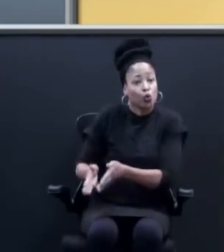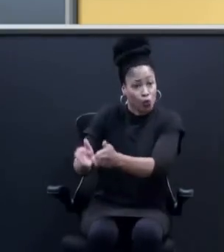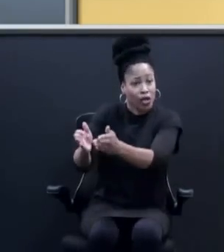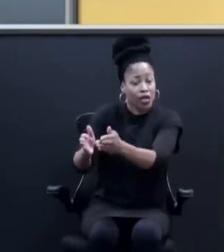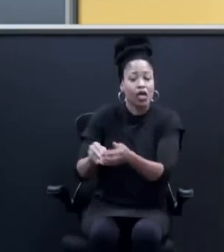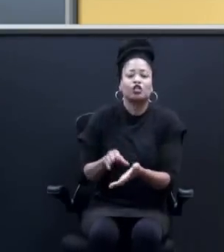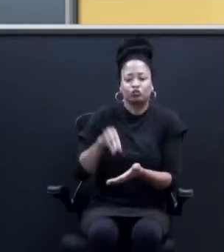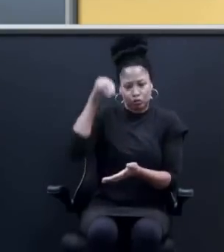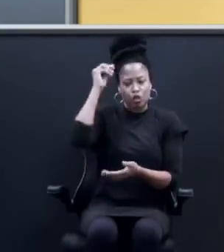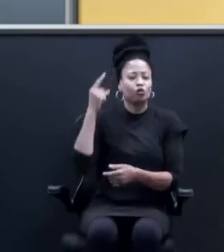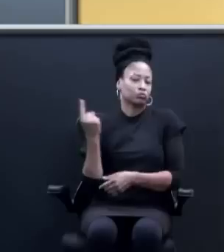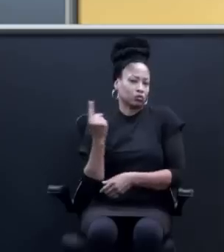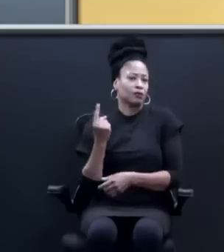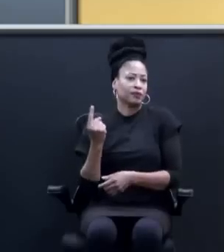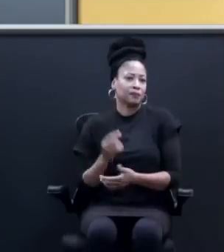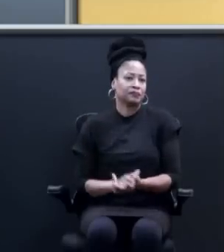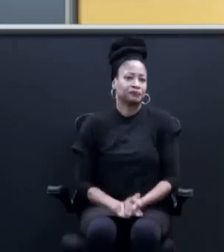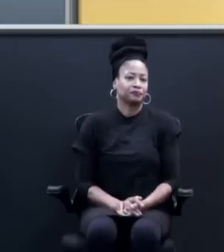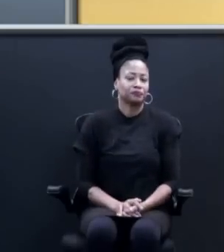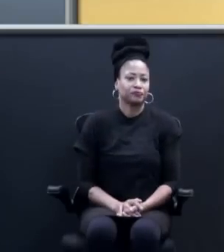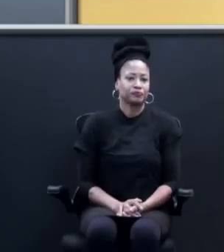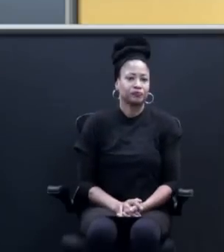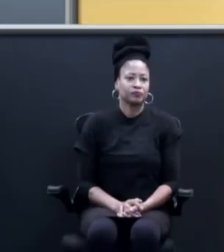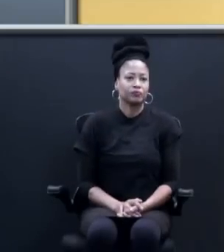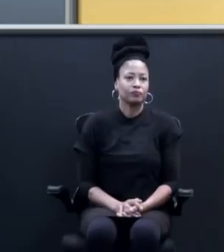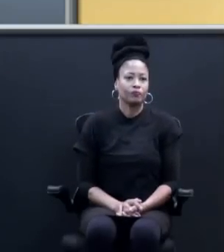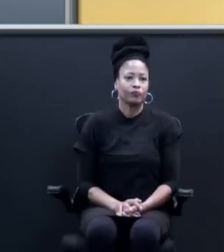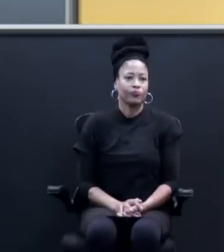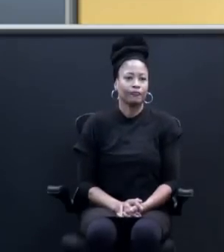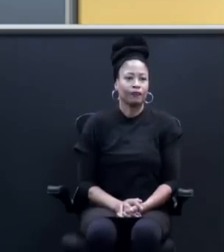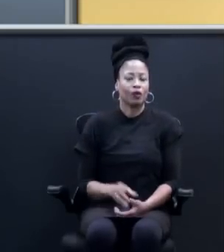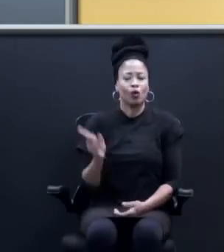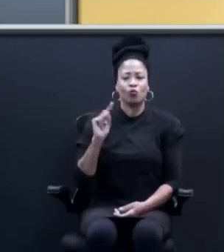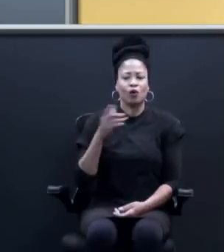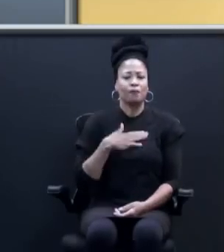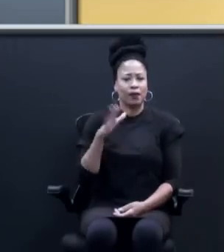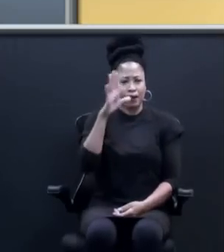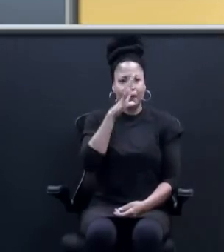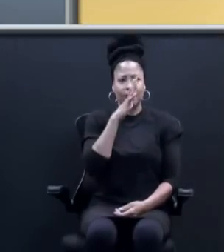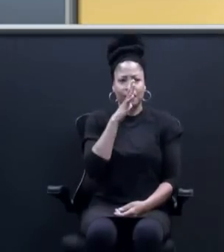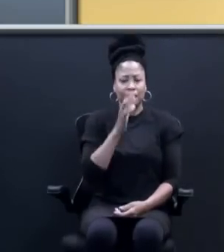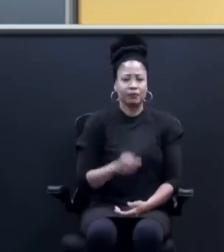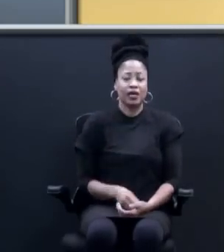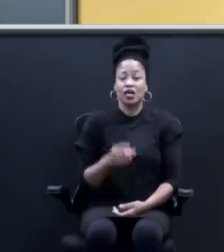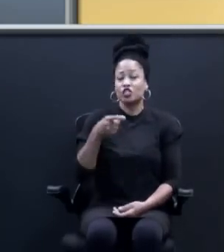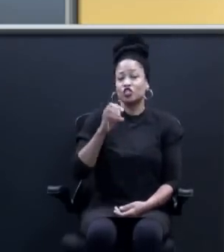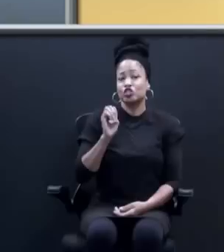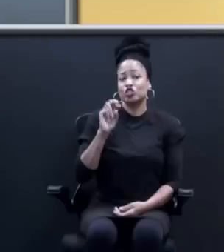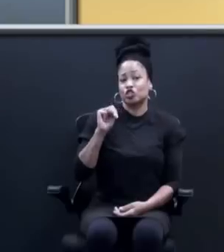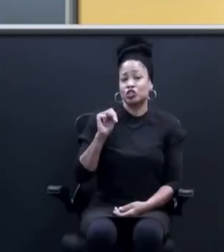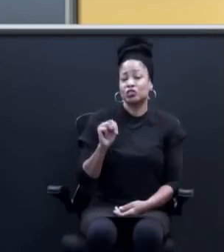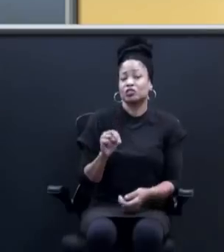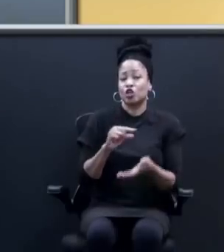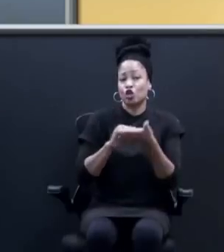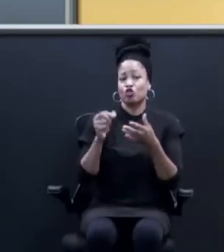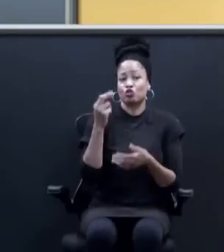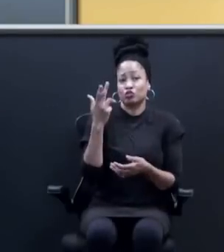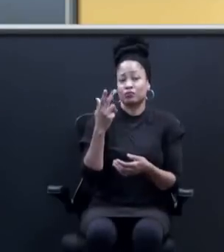He ain't here, then their mama's not in heaven. Where is she? Genesis, the third chapter, says she's in the ground.